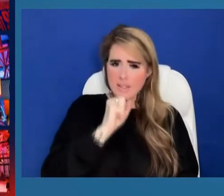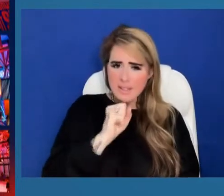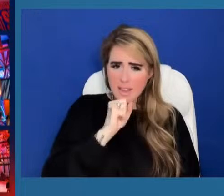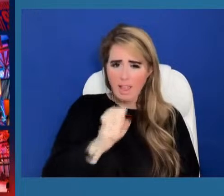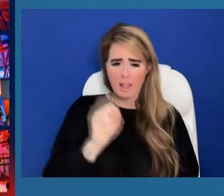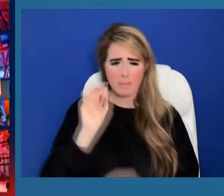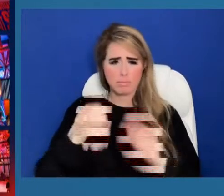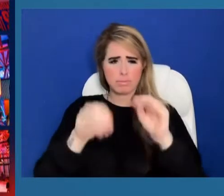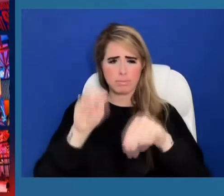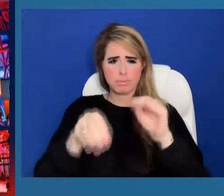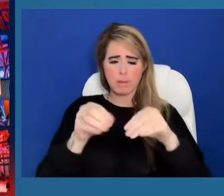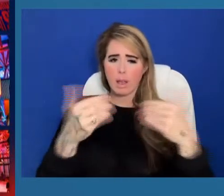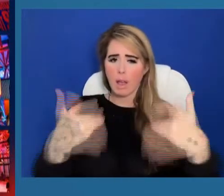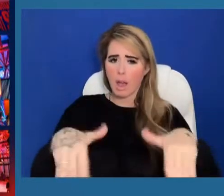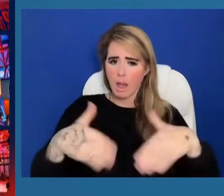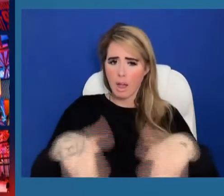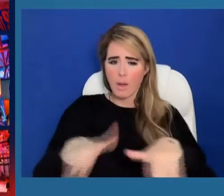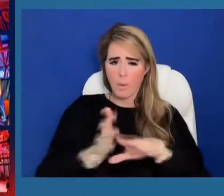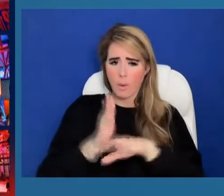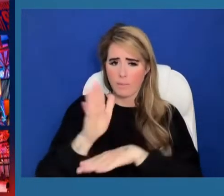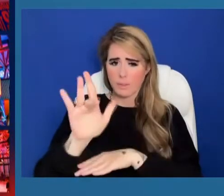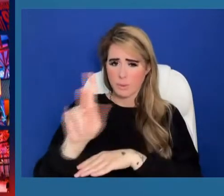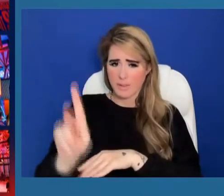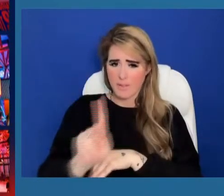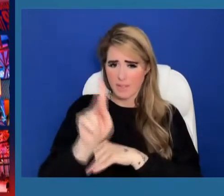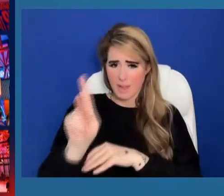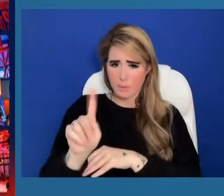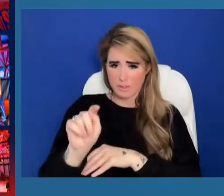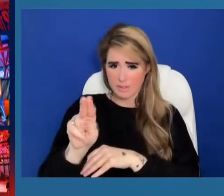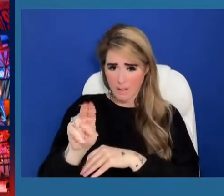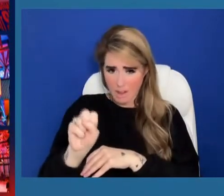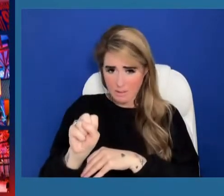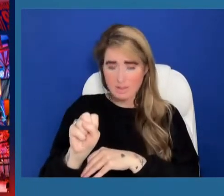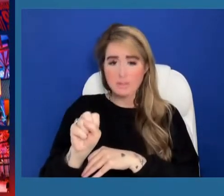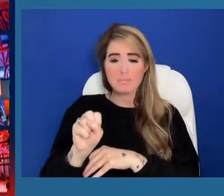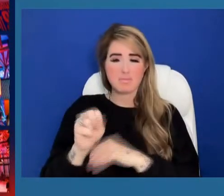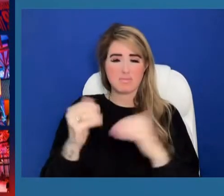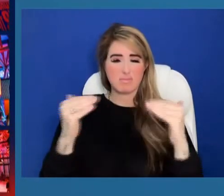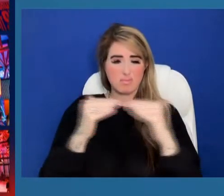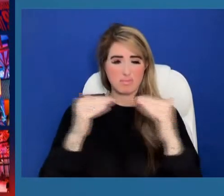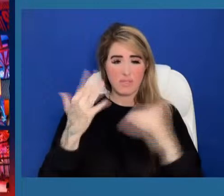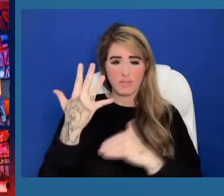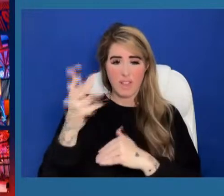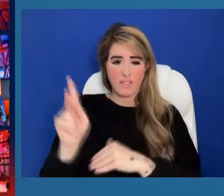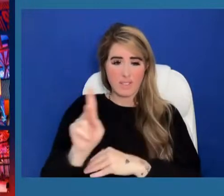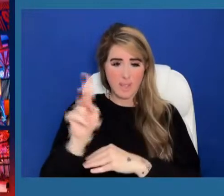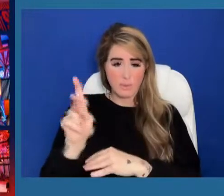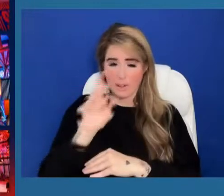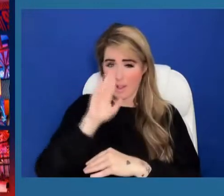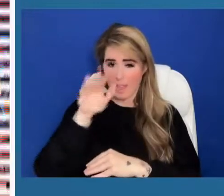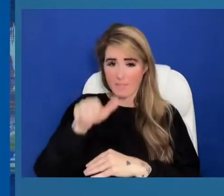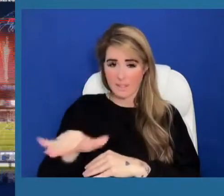than 25,000, the equivalent of around 5,000 elephants.